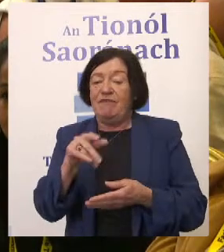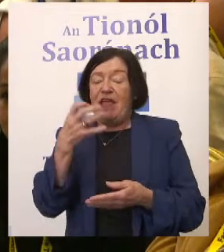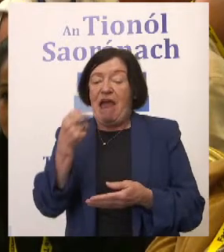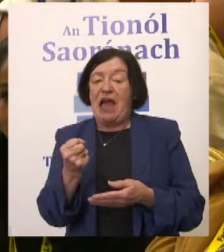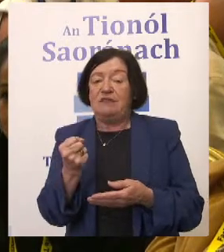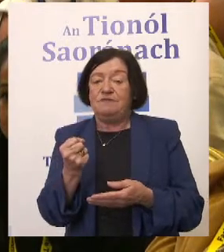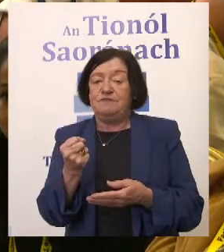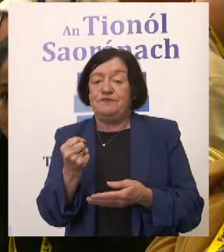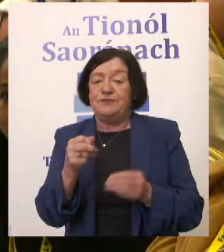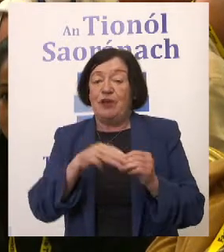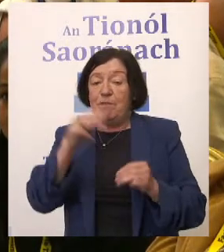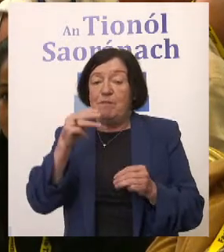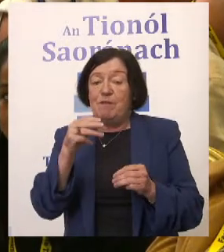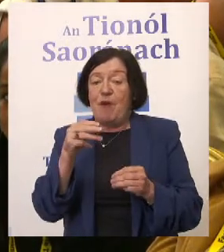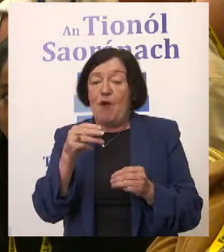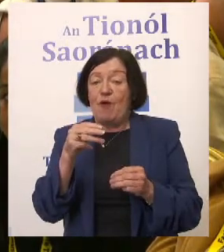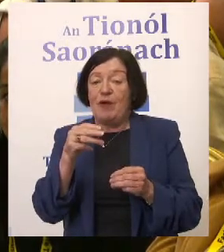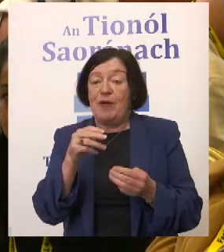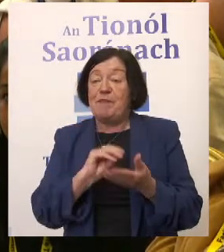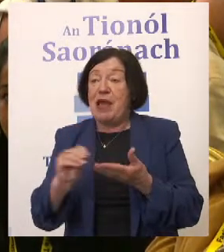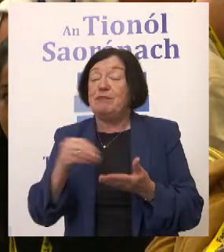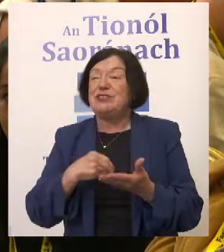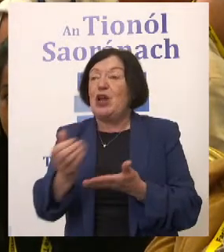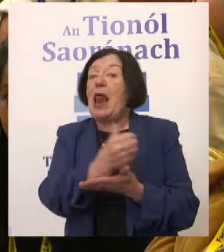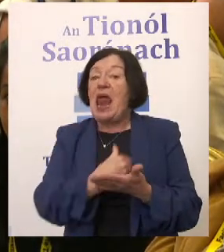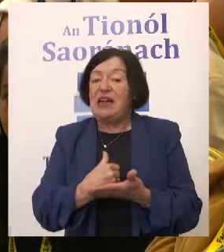had more payments to collect?